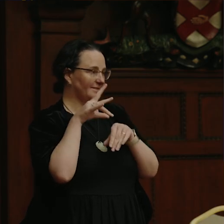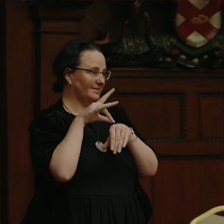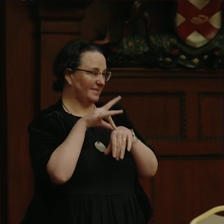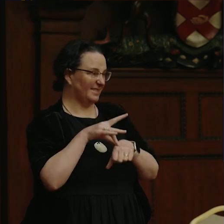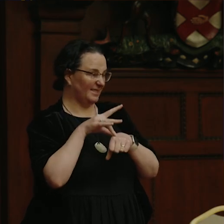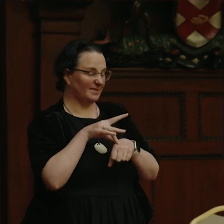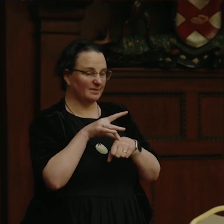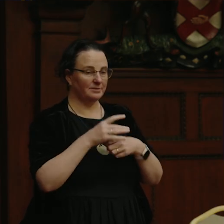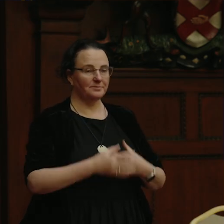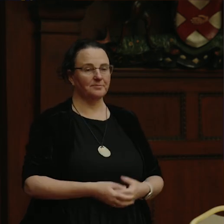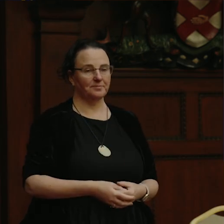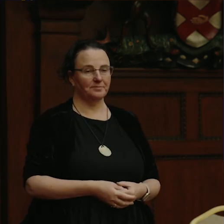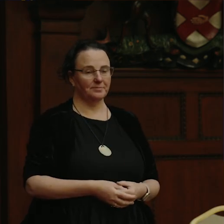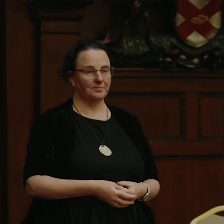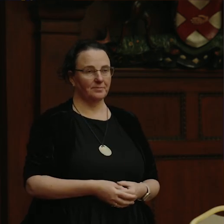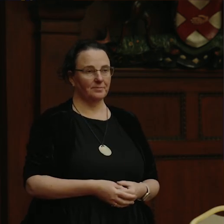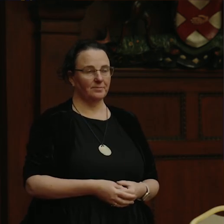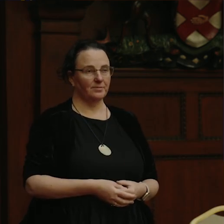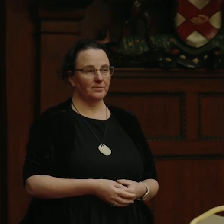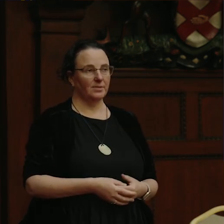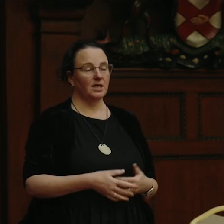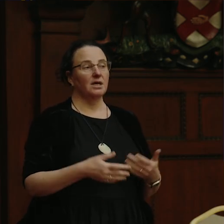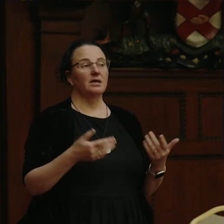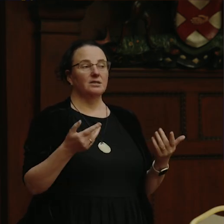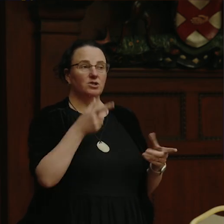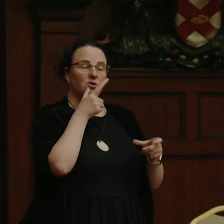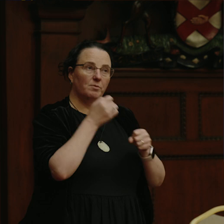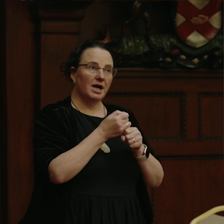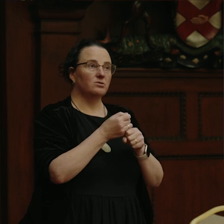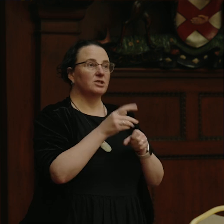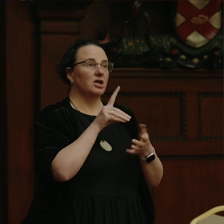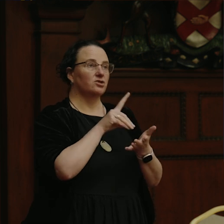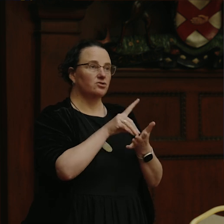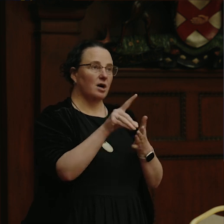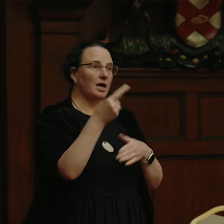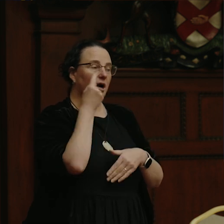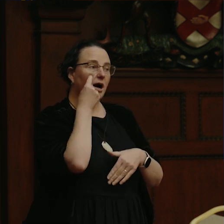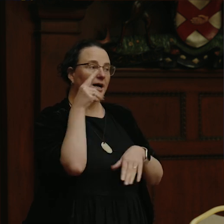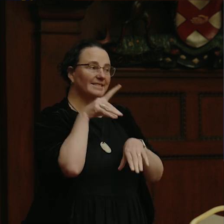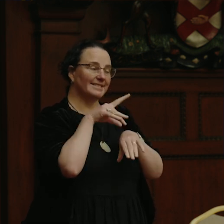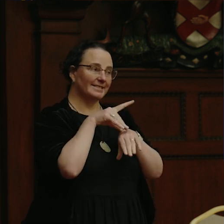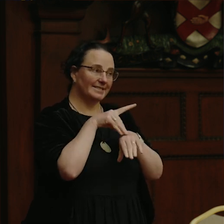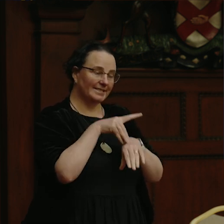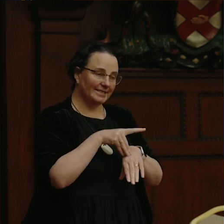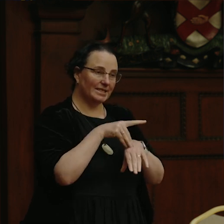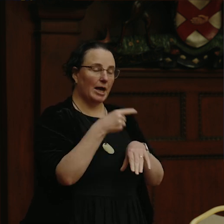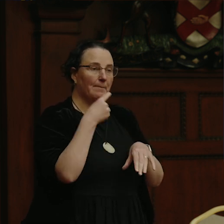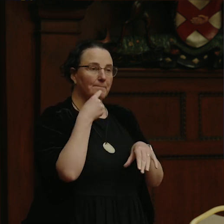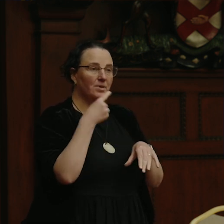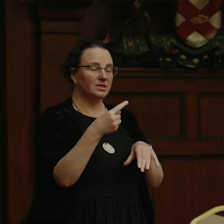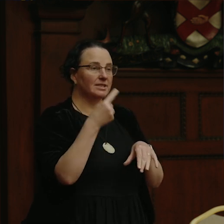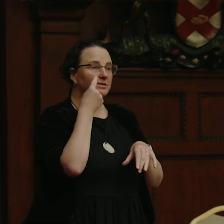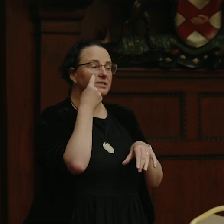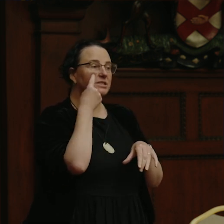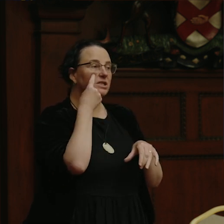So while we might talk a lot about dry eye disease, the entire tear film